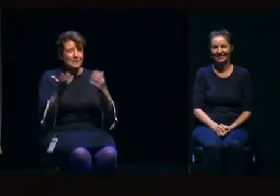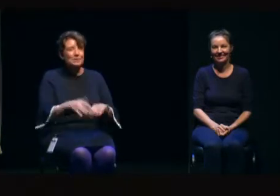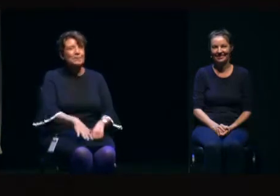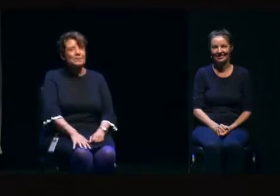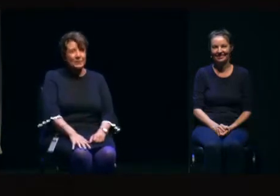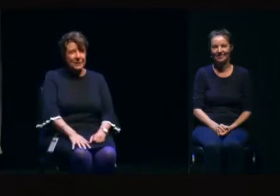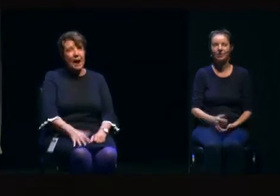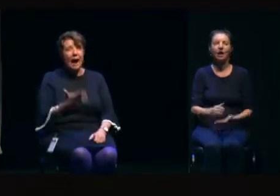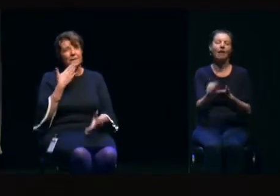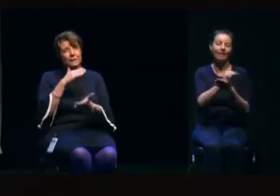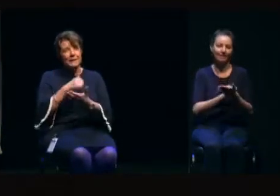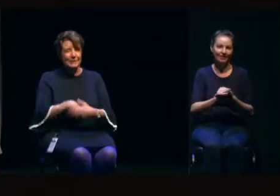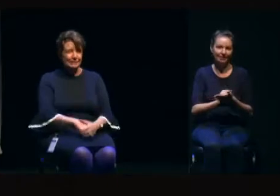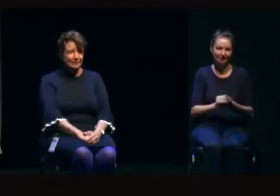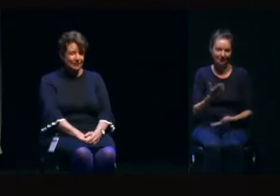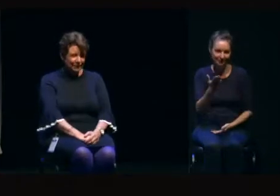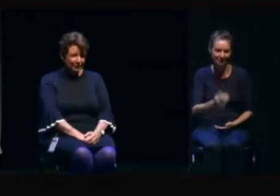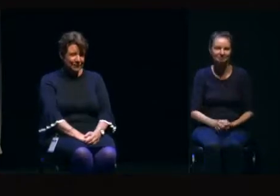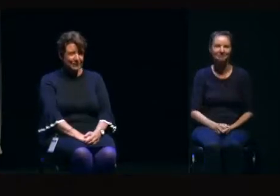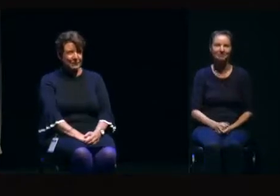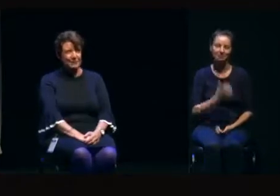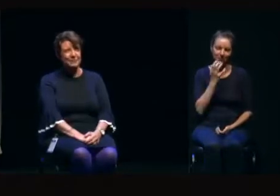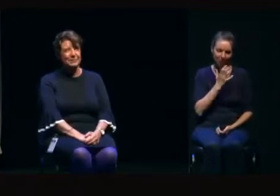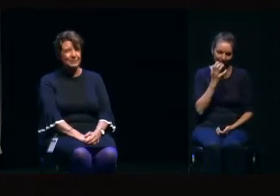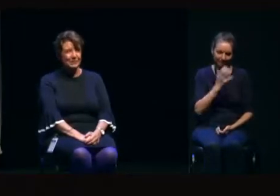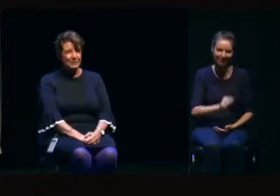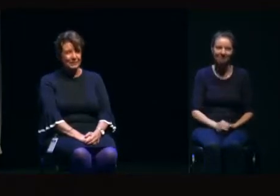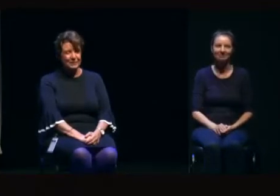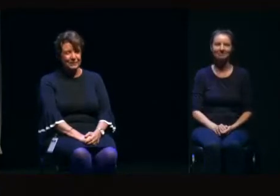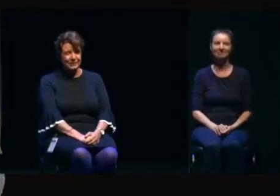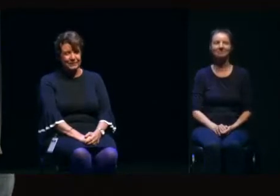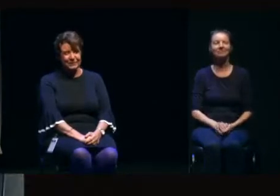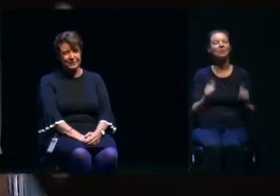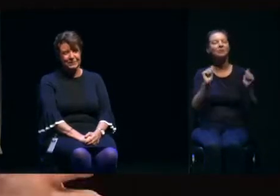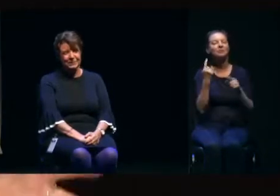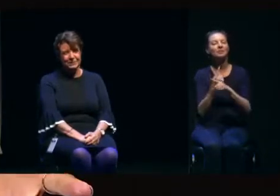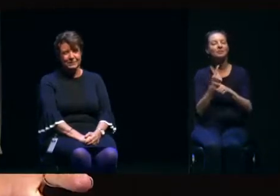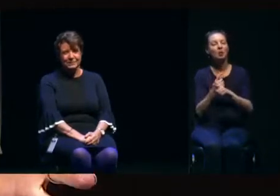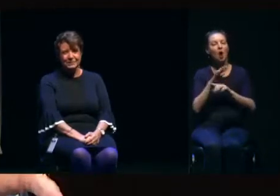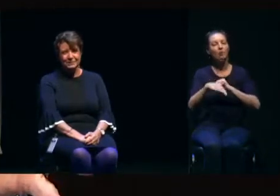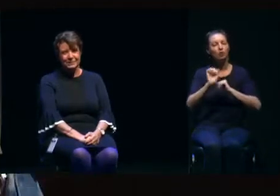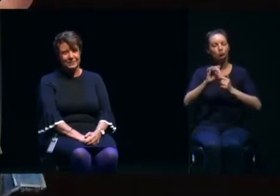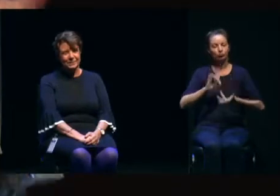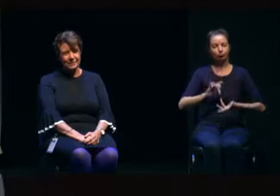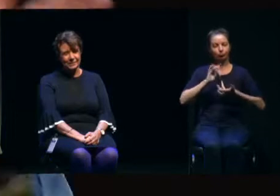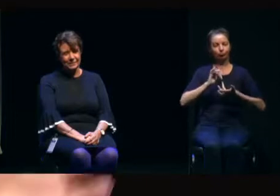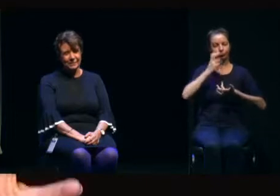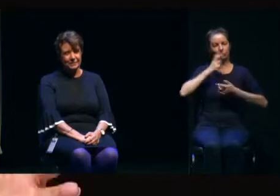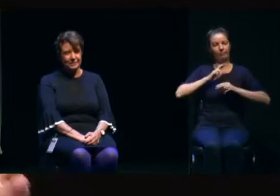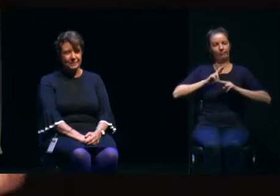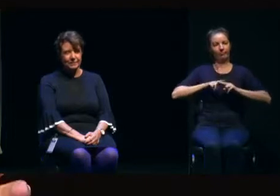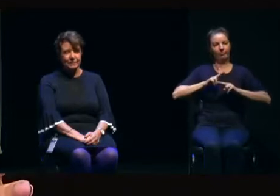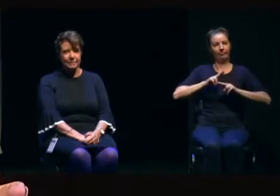I do forgive you. Beg your pardon. We talked a bit about, you know, the conservatism of the